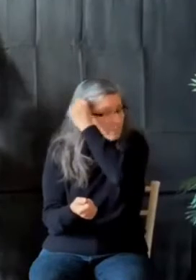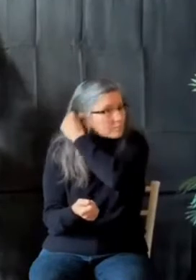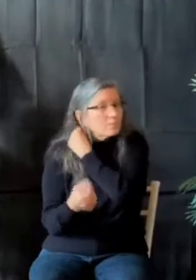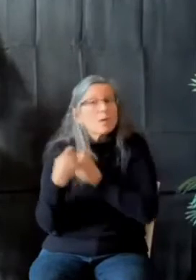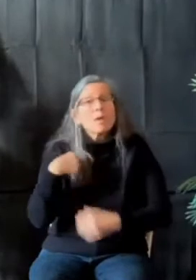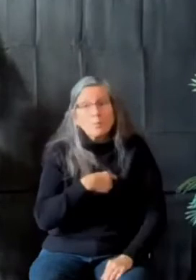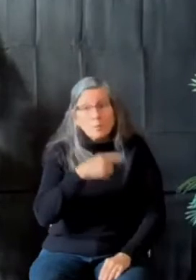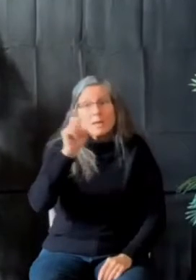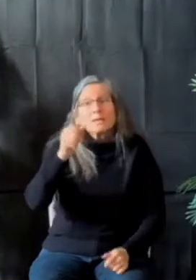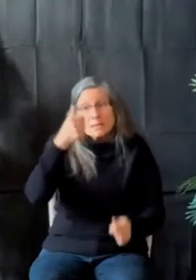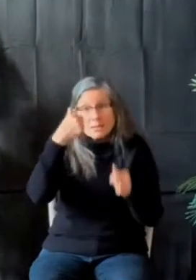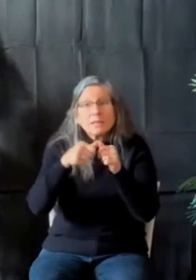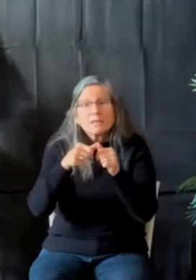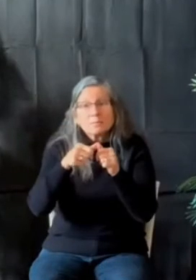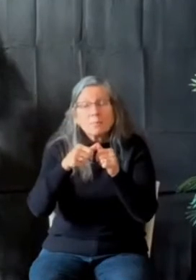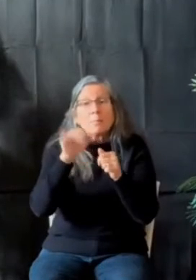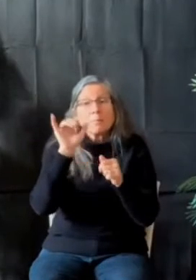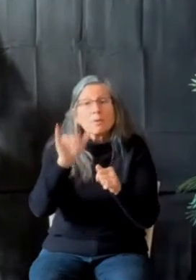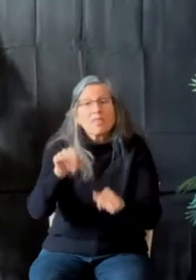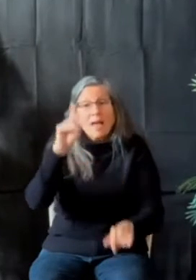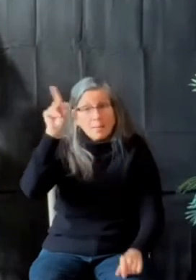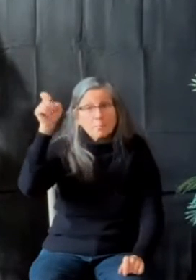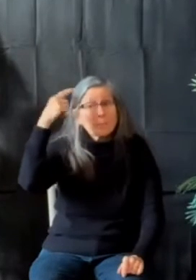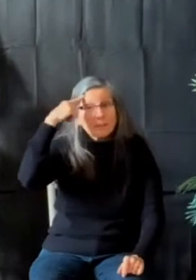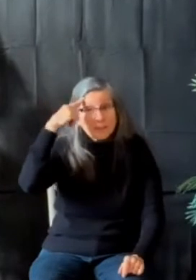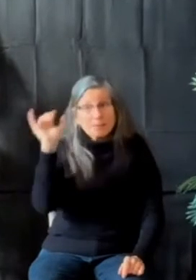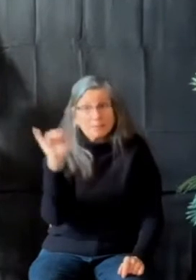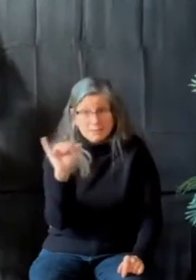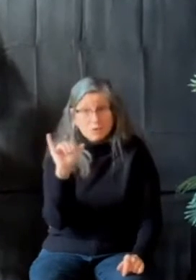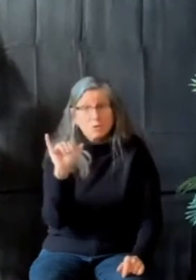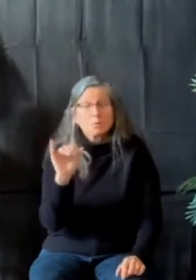And we need to remember that politically too. Amen?